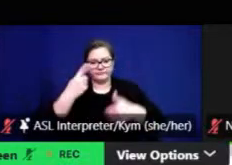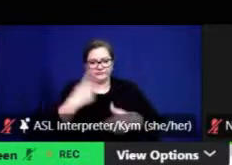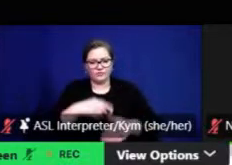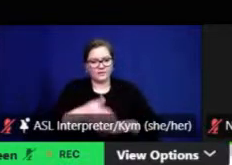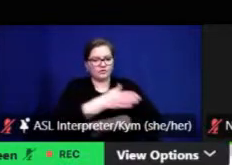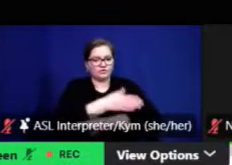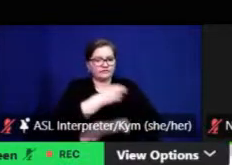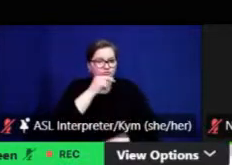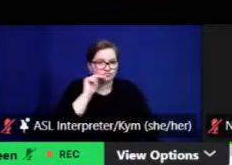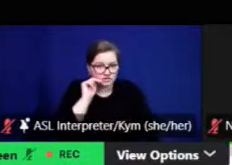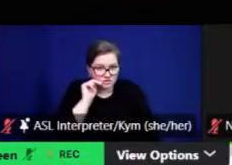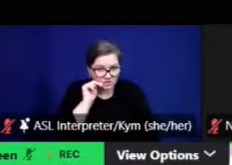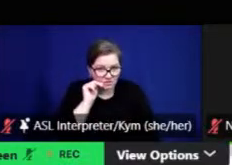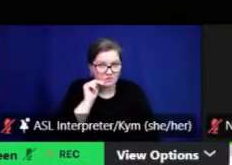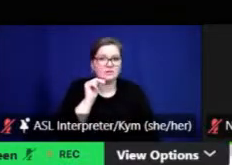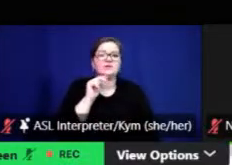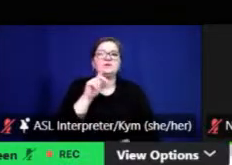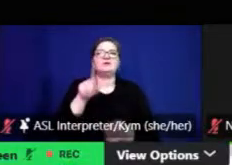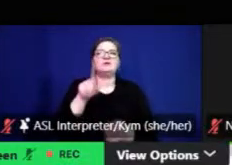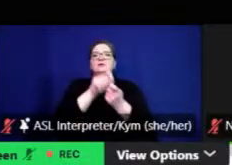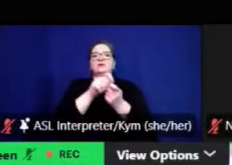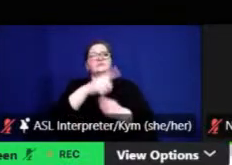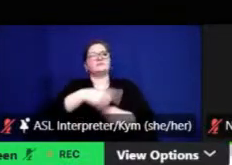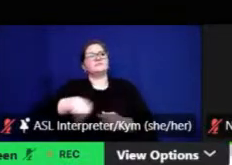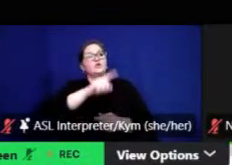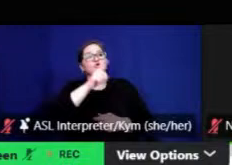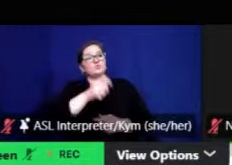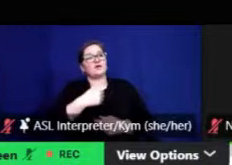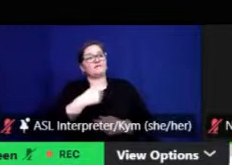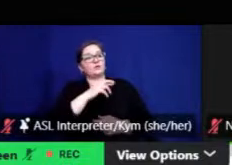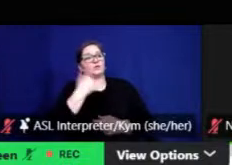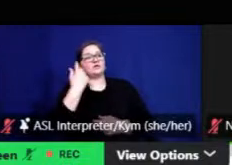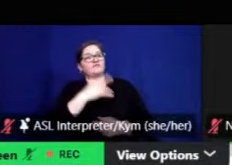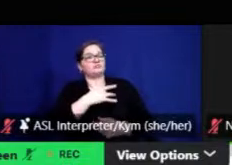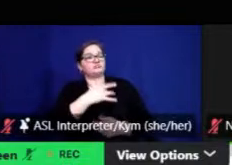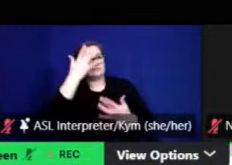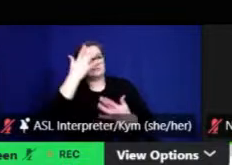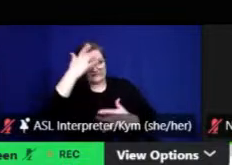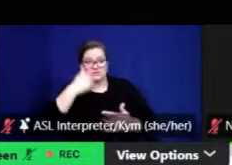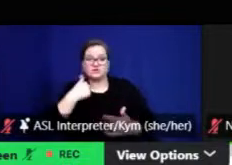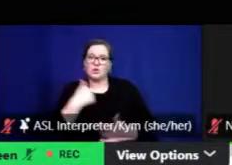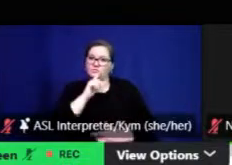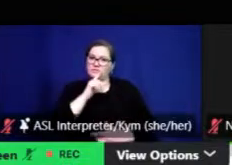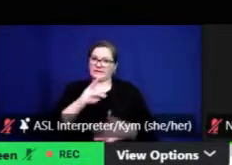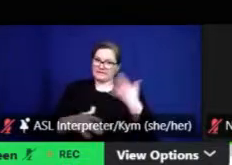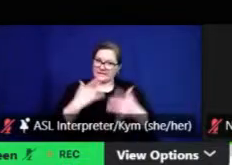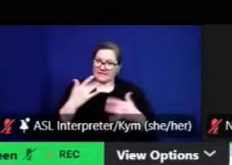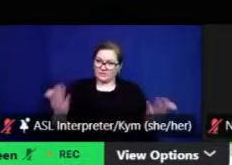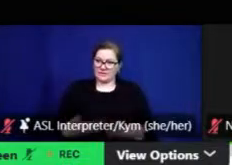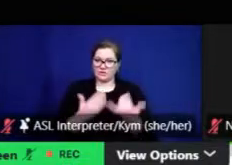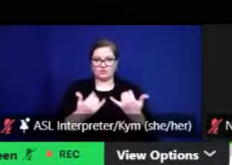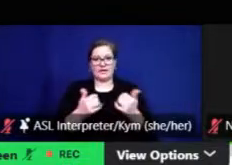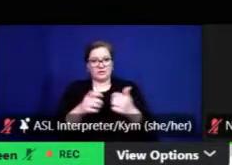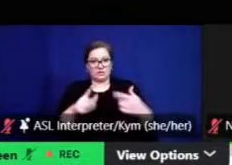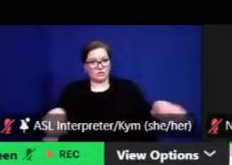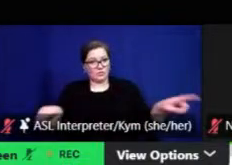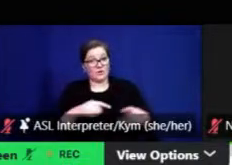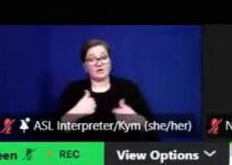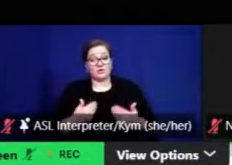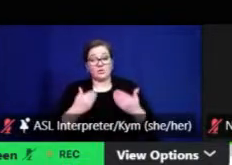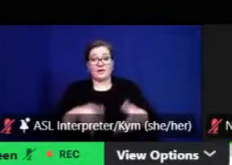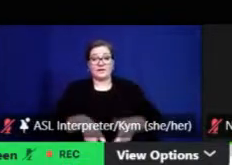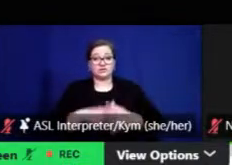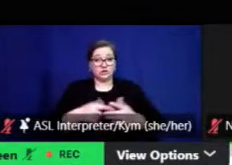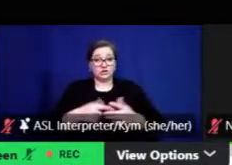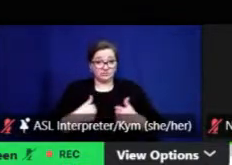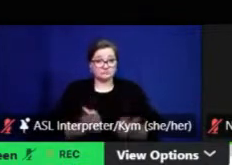nutrition among individuals at risk for cardiovascular disease. And so we're really excited to both be here today. And I'll go ahead and get